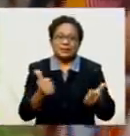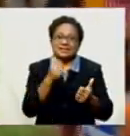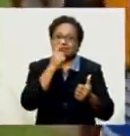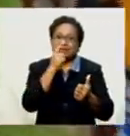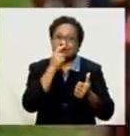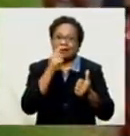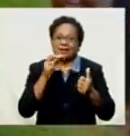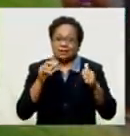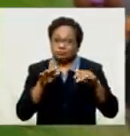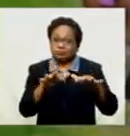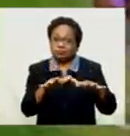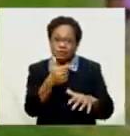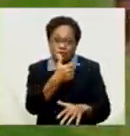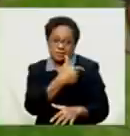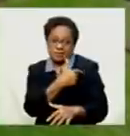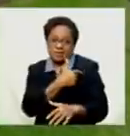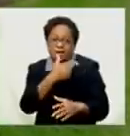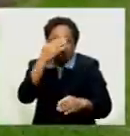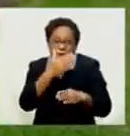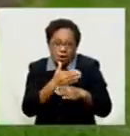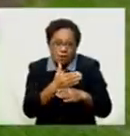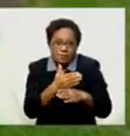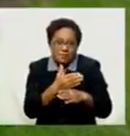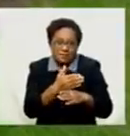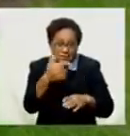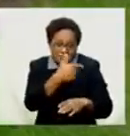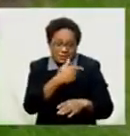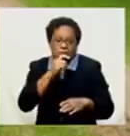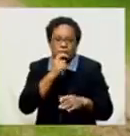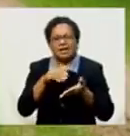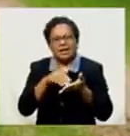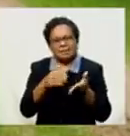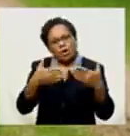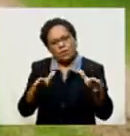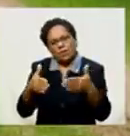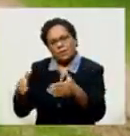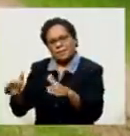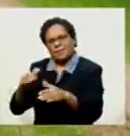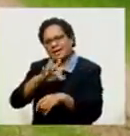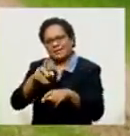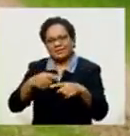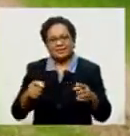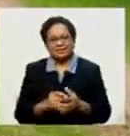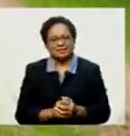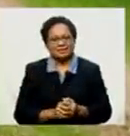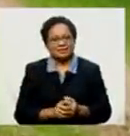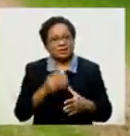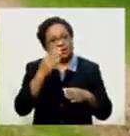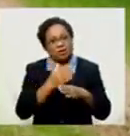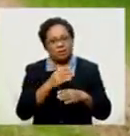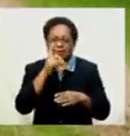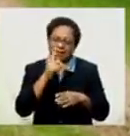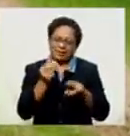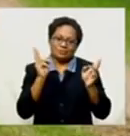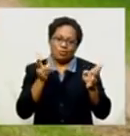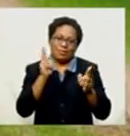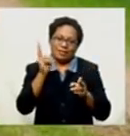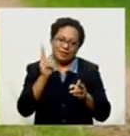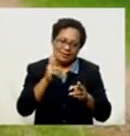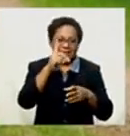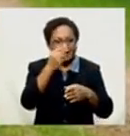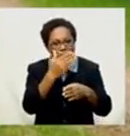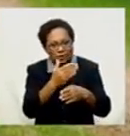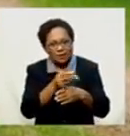receive the vaccination are hoping this will help get things back to normal soon. We also hope this will allow for us to go back to work and in time